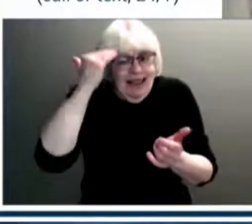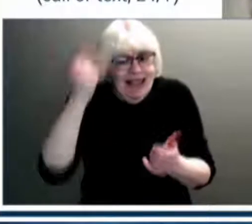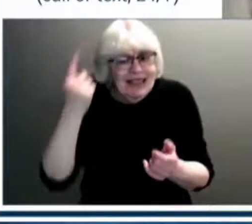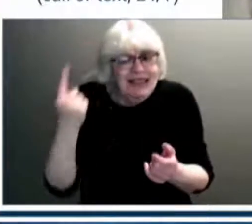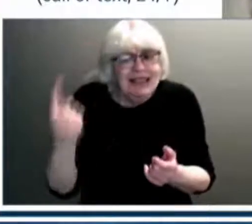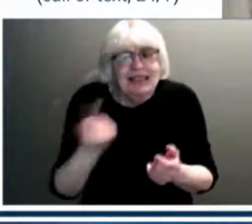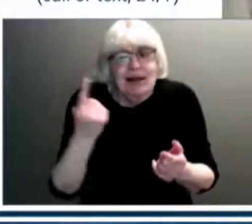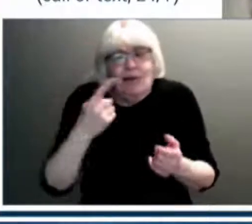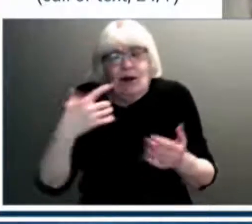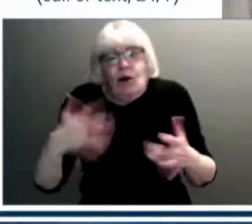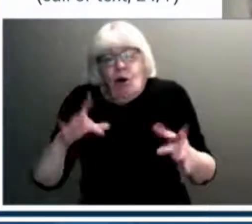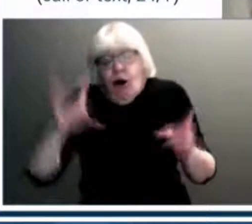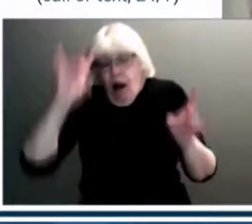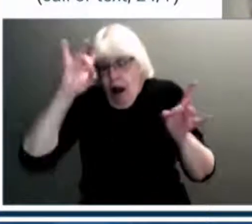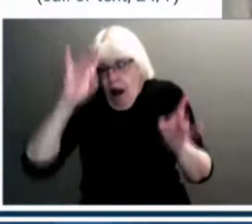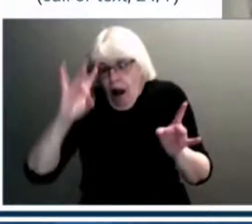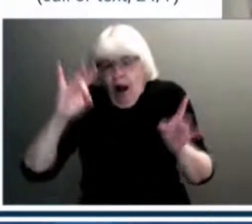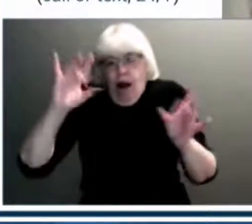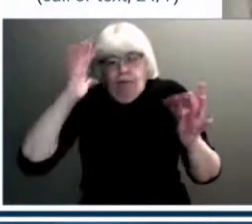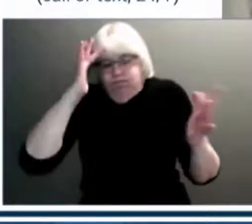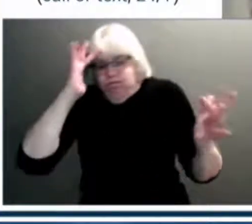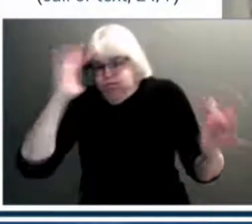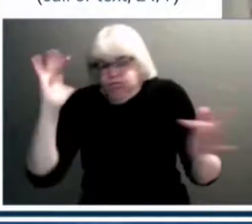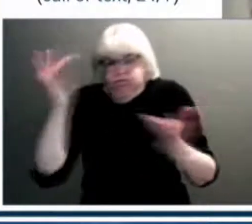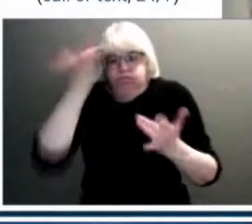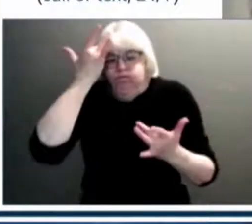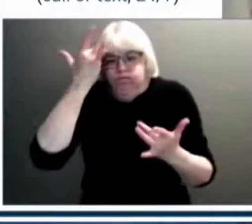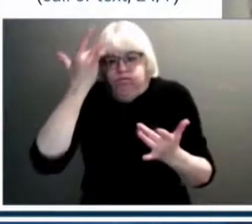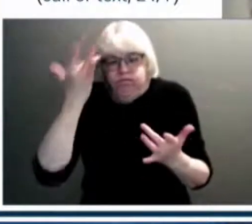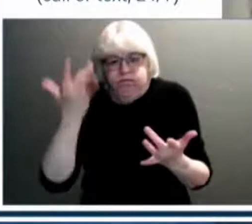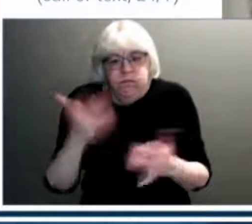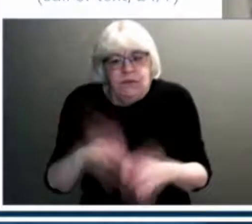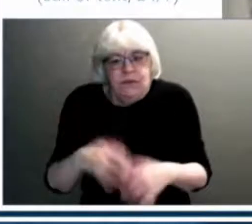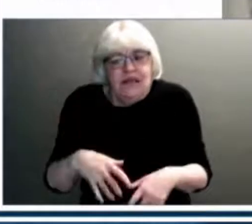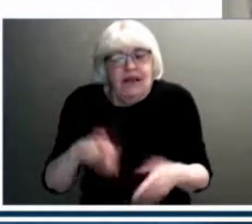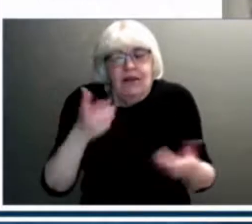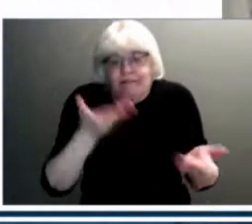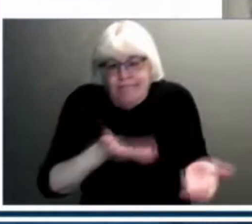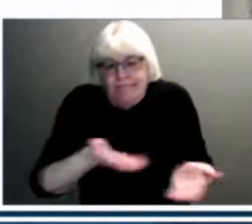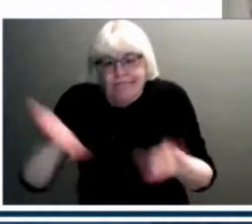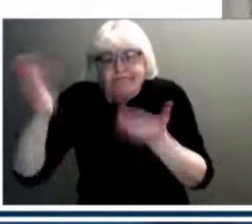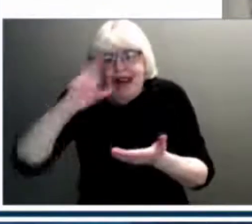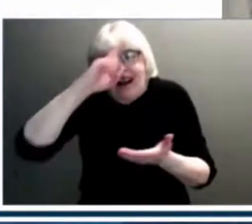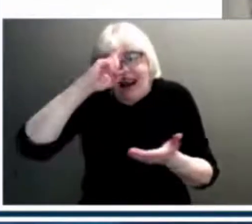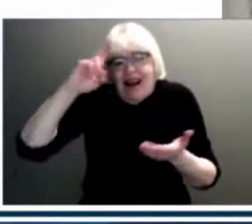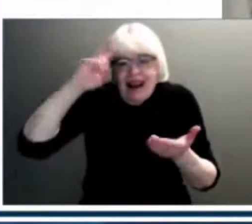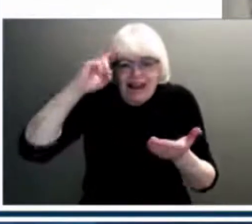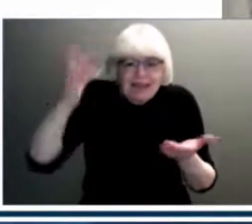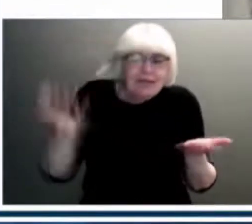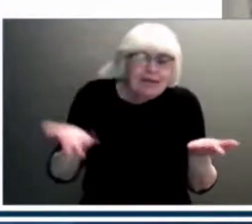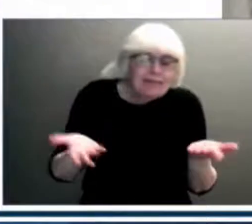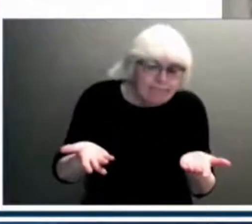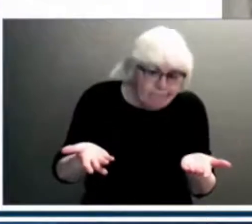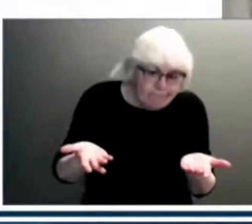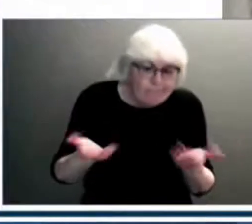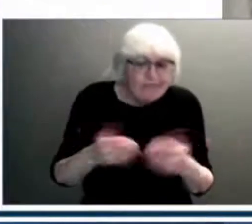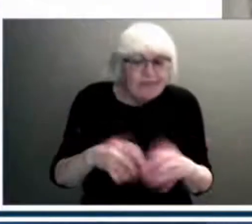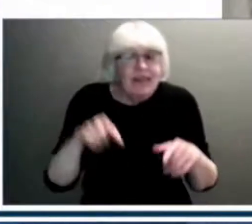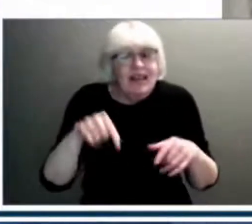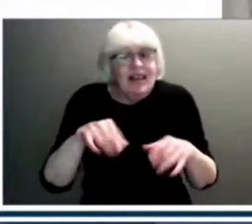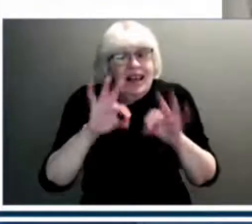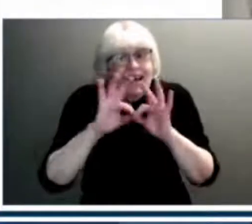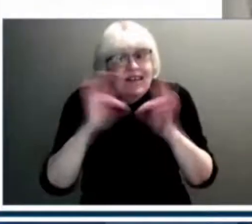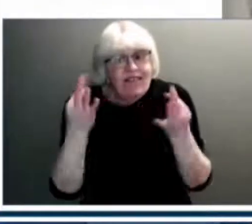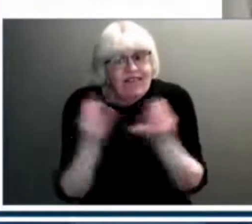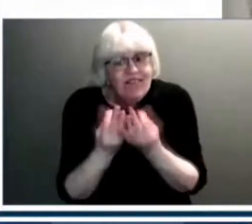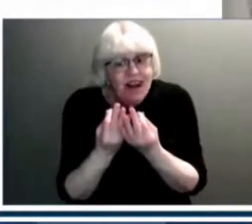a few of us would know somebody who's had to be hospitalized, but it's happening. 60 families today, 60 patients just today, and I certainly